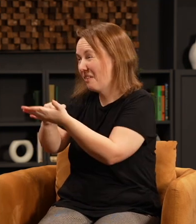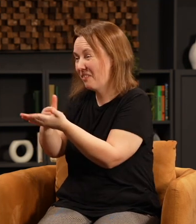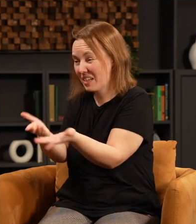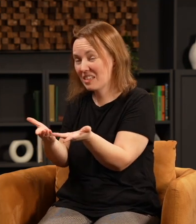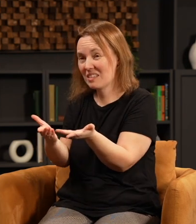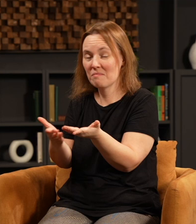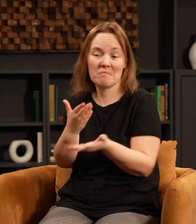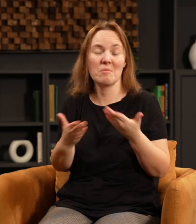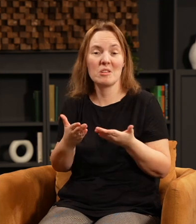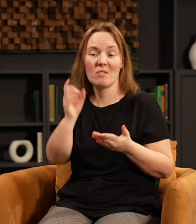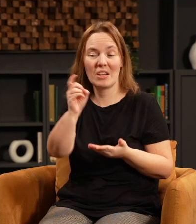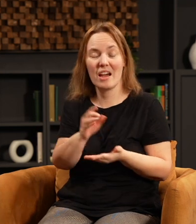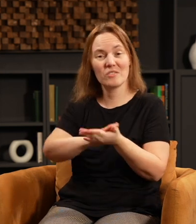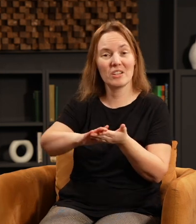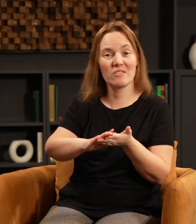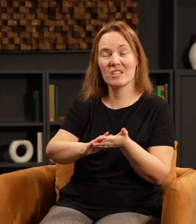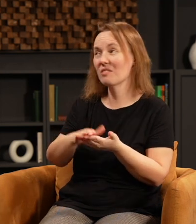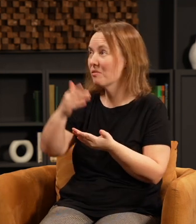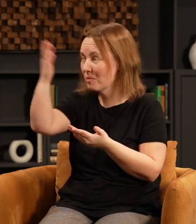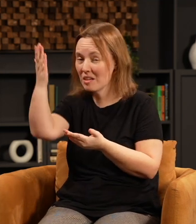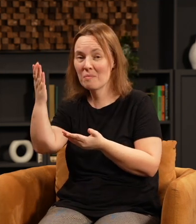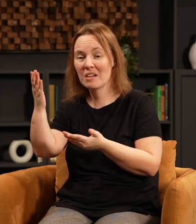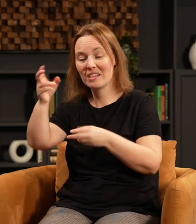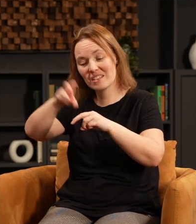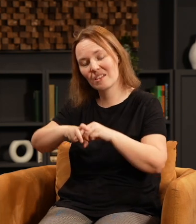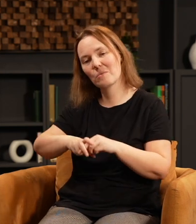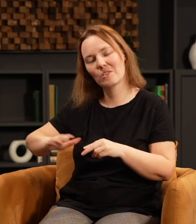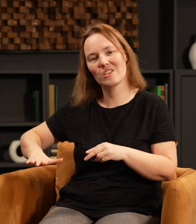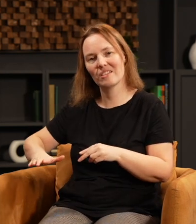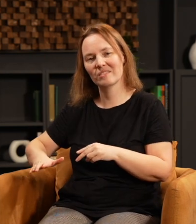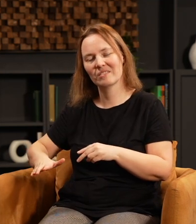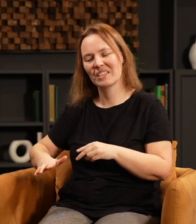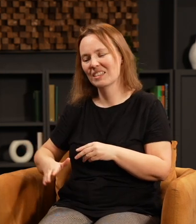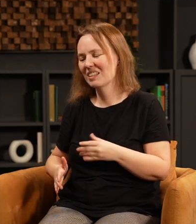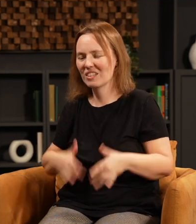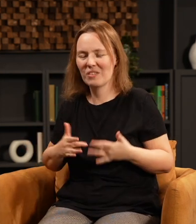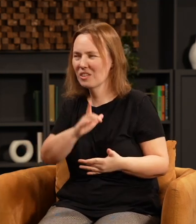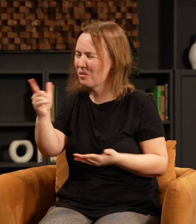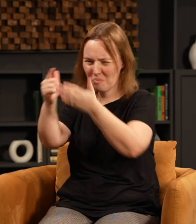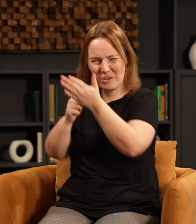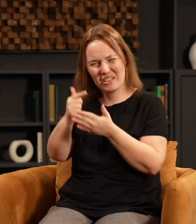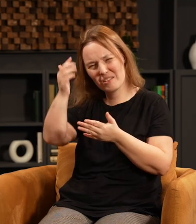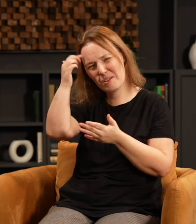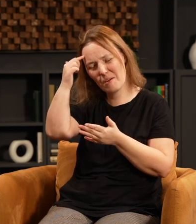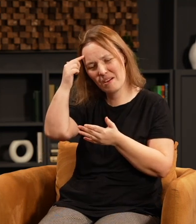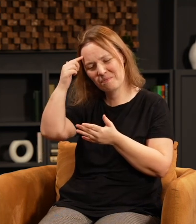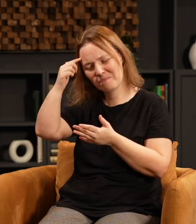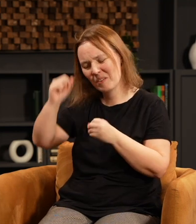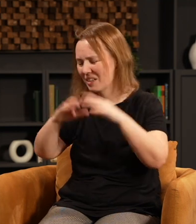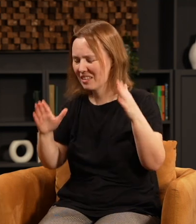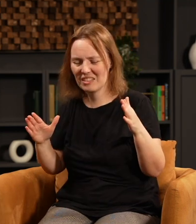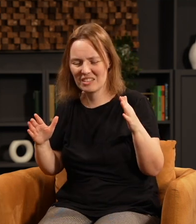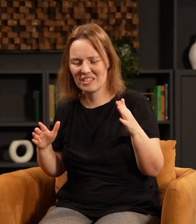you have to ask forgiveness for, and not only from him, but to sit down with your child and say, honey, I just felt the Lord bring something to my mind. I really want to clear the ear. I just